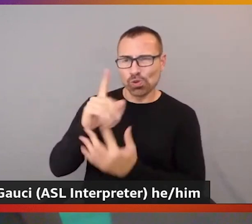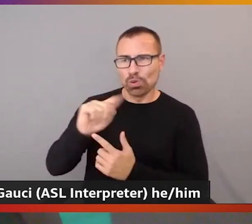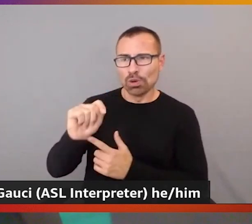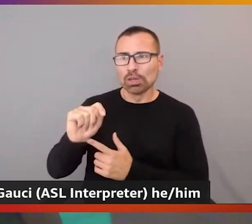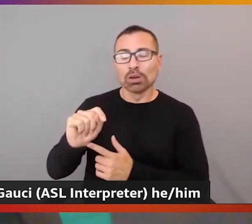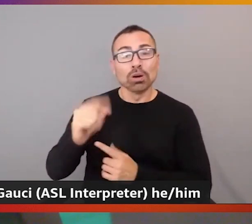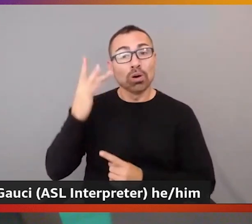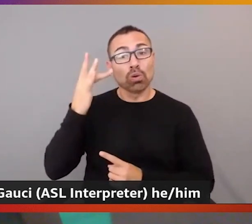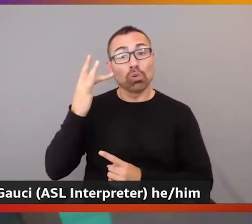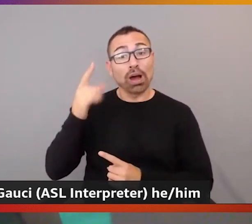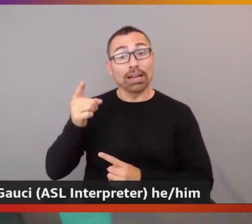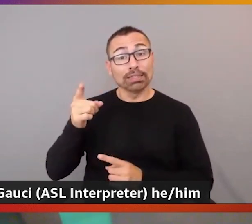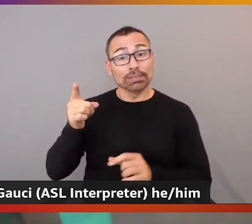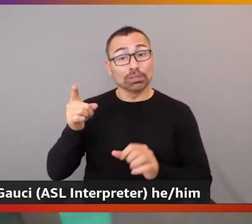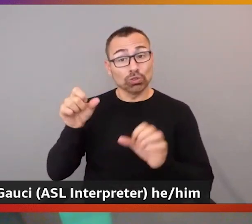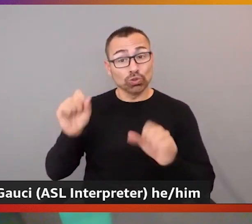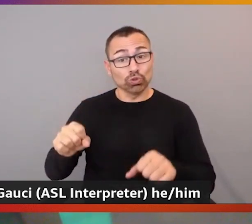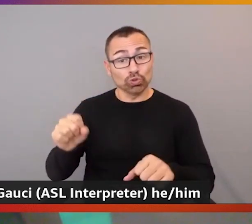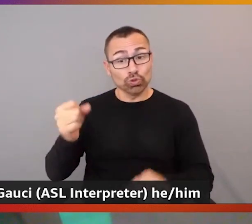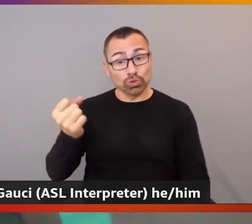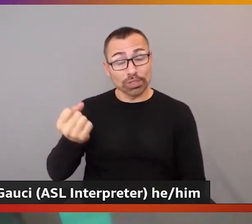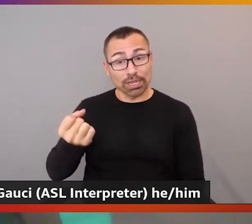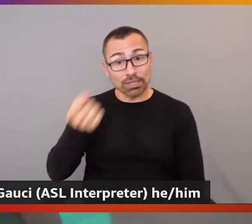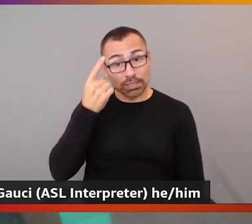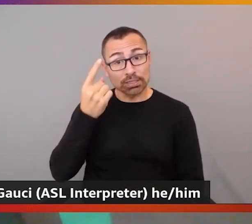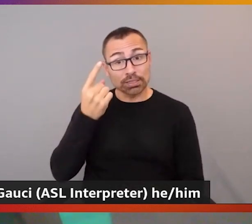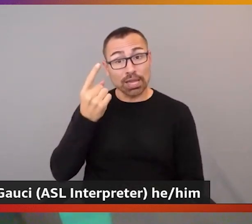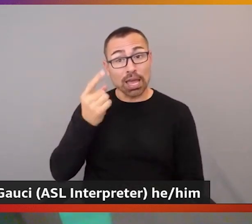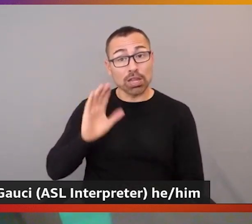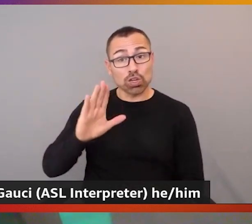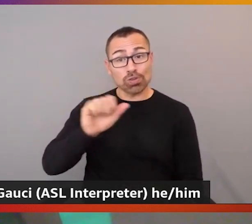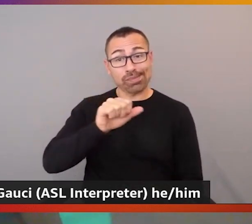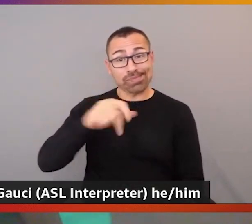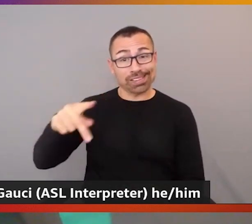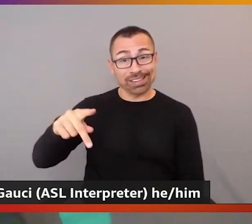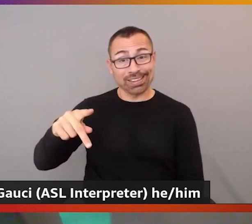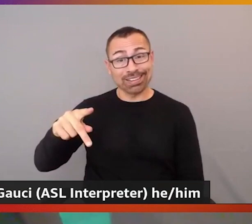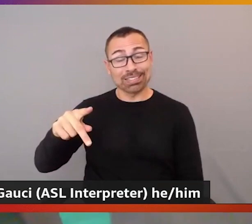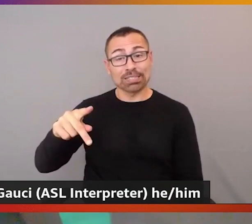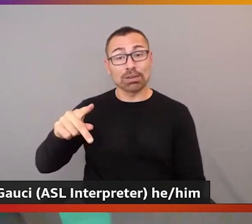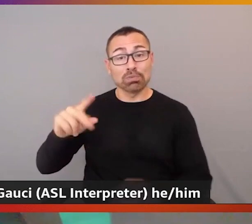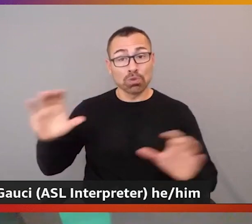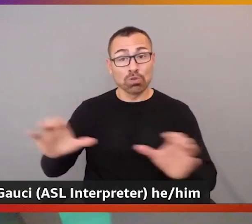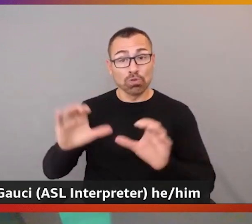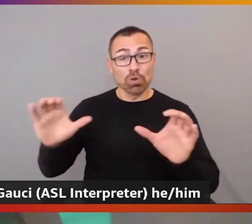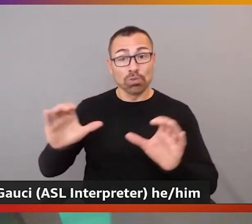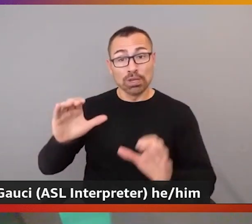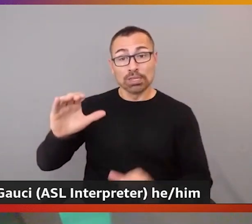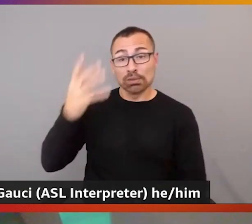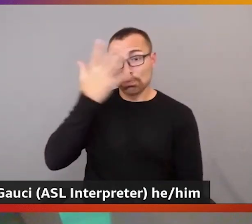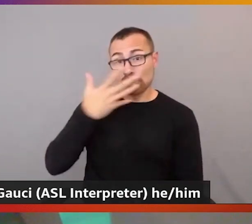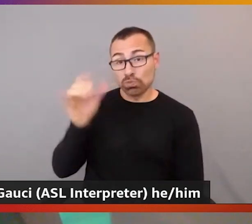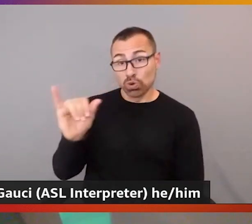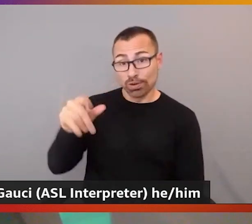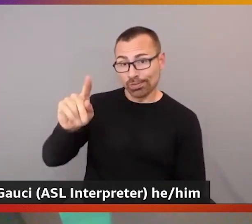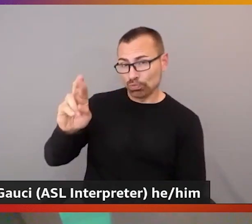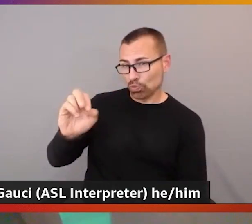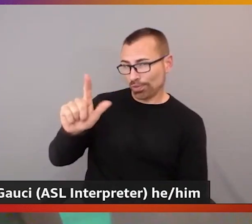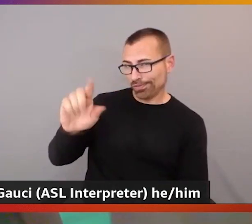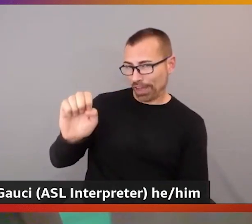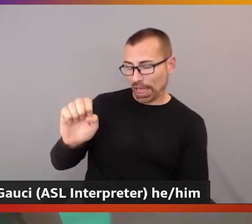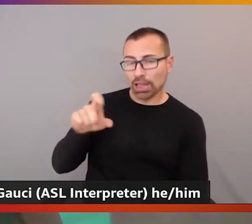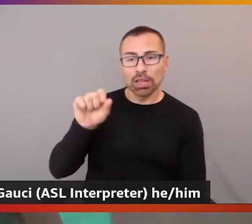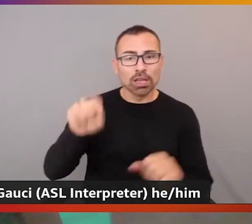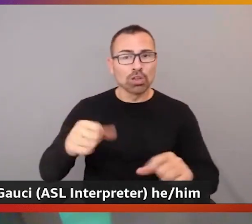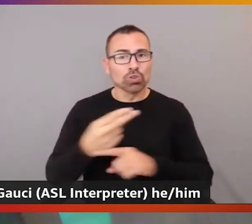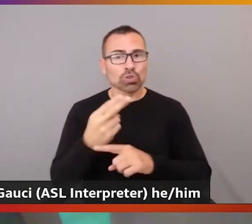it lets you understand what your application's performance profile is, right? And you can use a CloudWatch to really understand